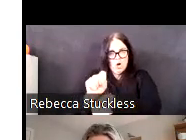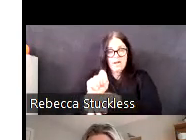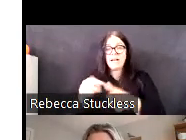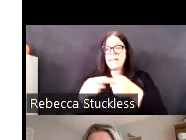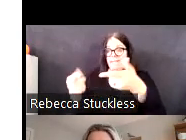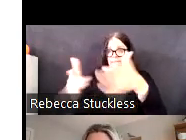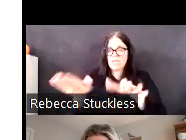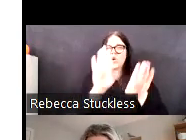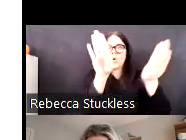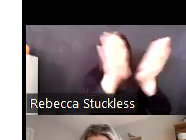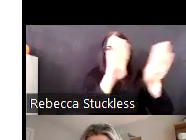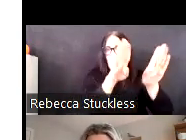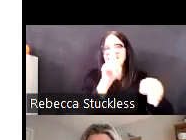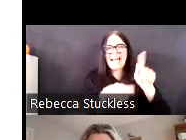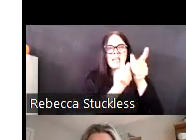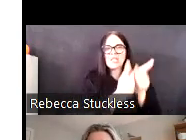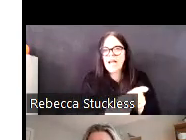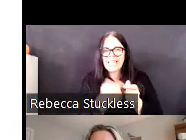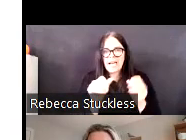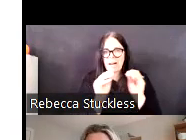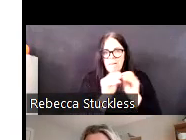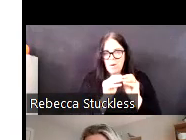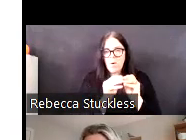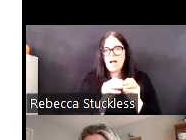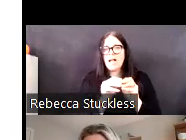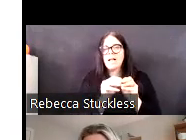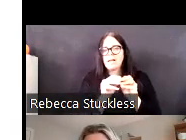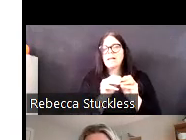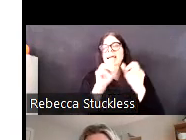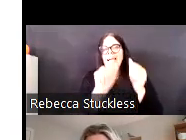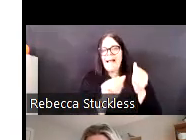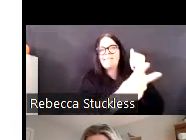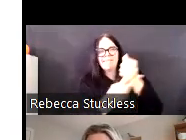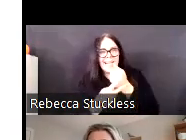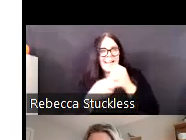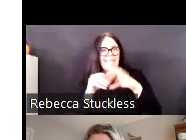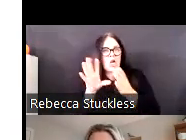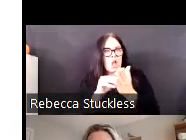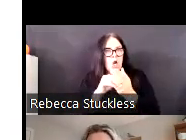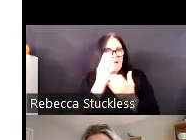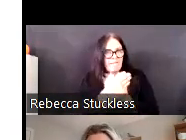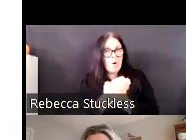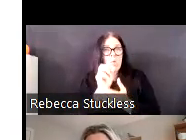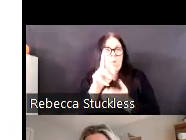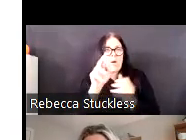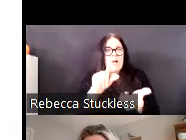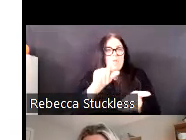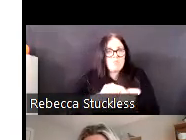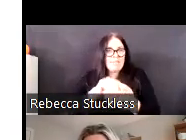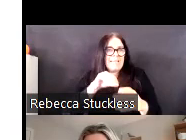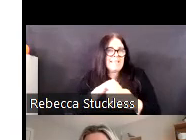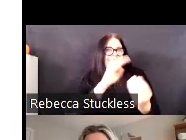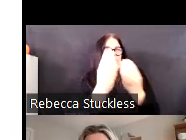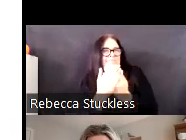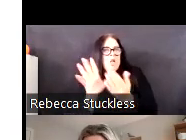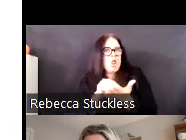was done. So there will be no more changes to the document, and that could actually be saved in learner file or printed and put in the learner